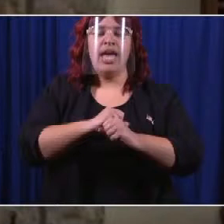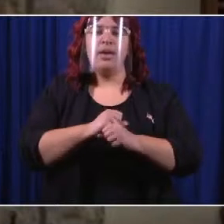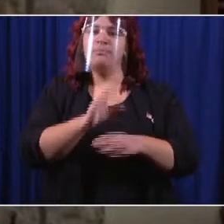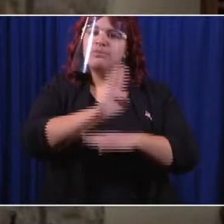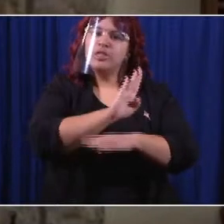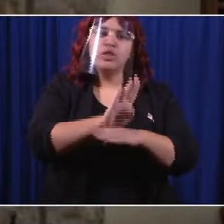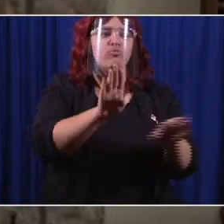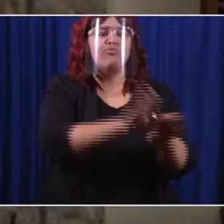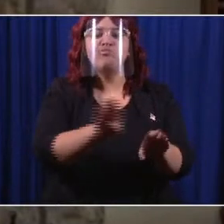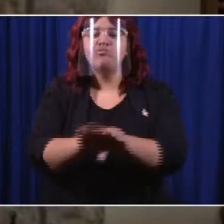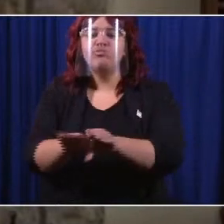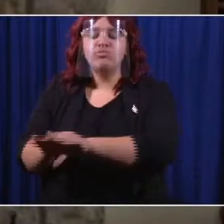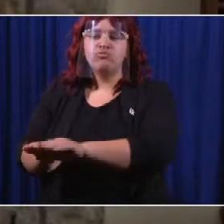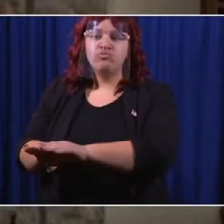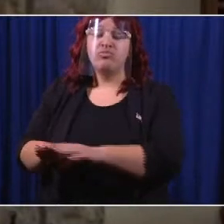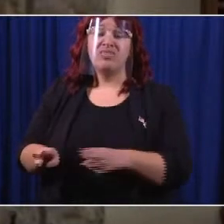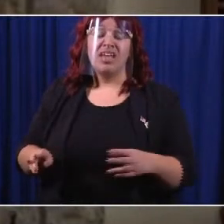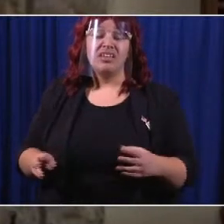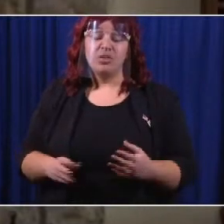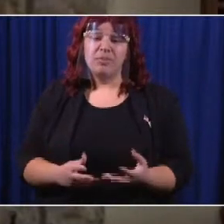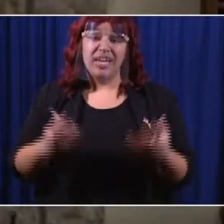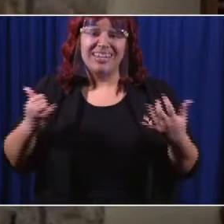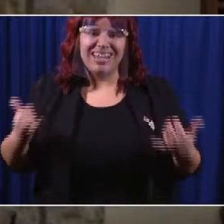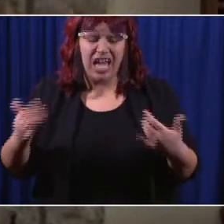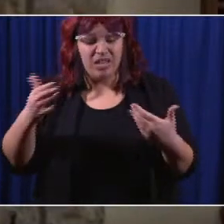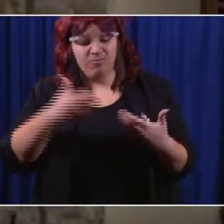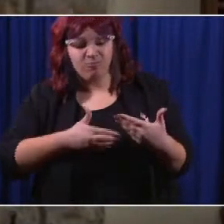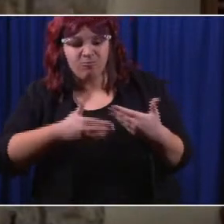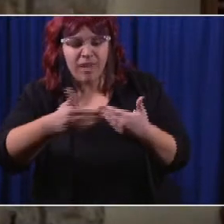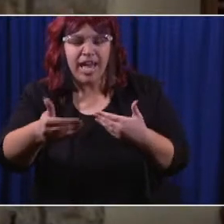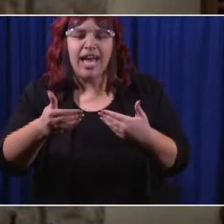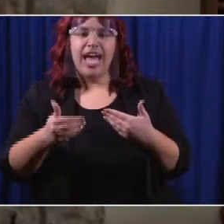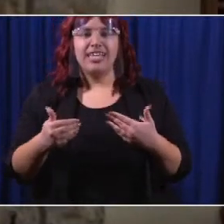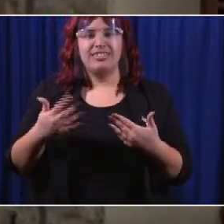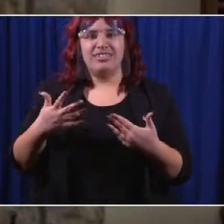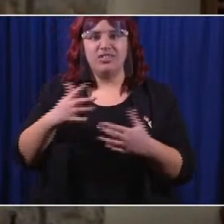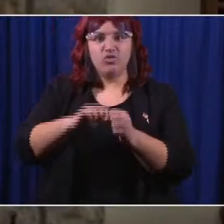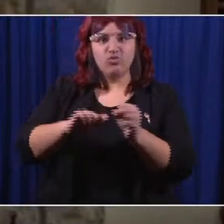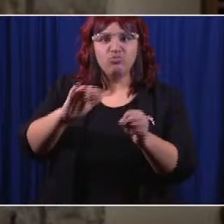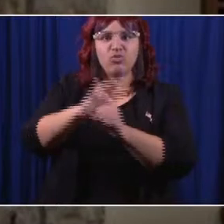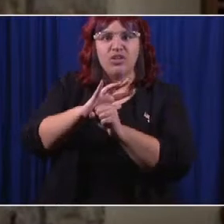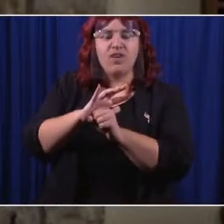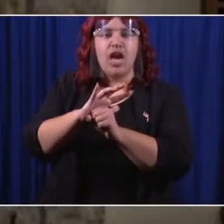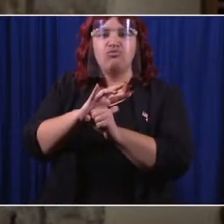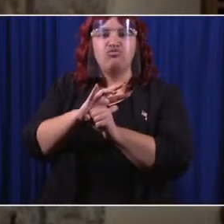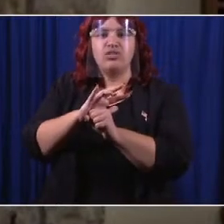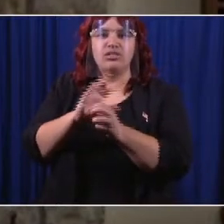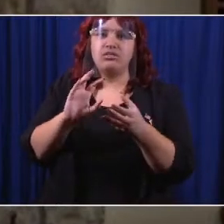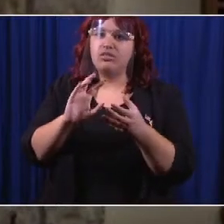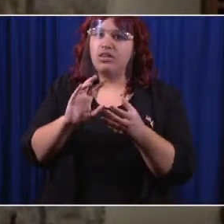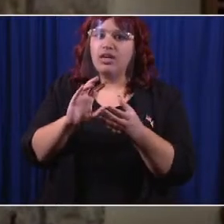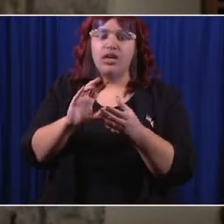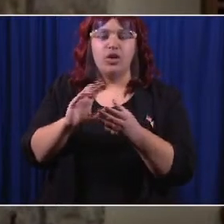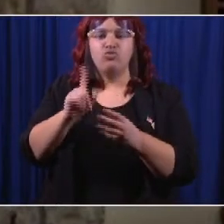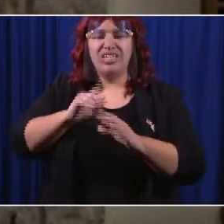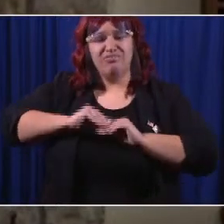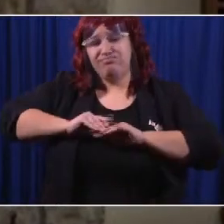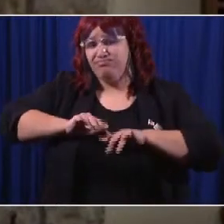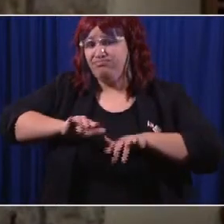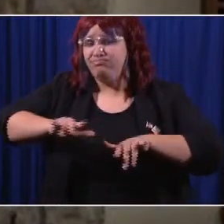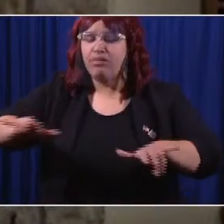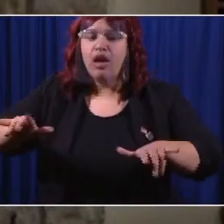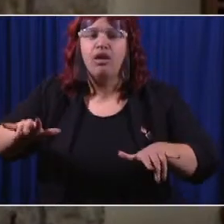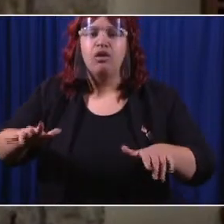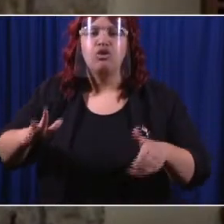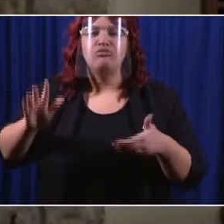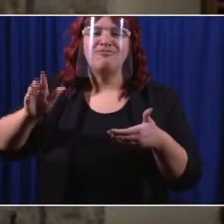worse. Many of the people on the call said they don't see an end to this until a vaccine, or possibly not even after that. So